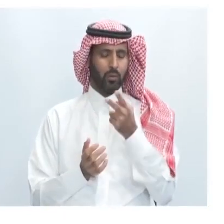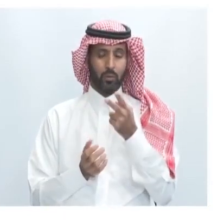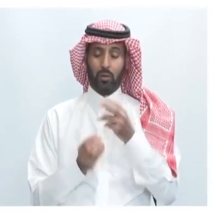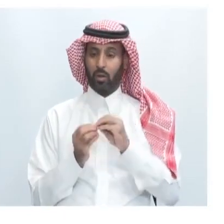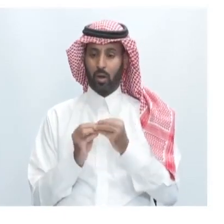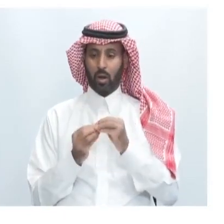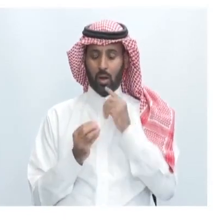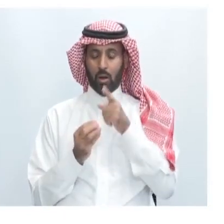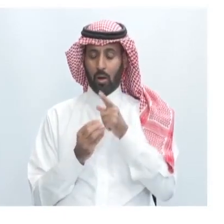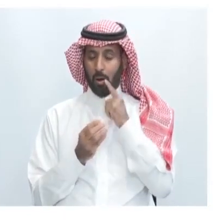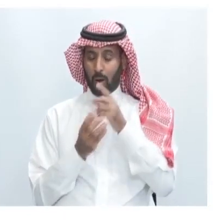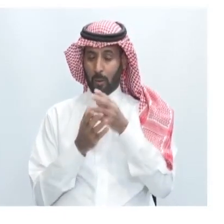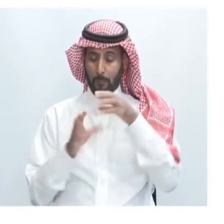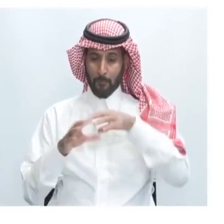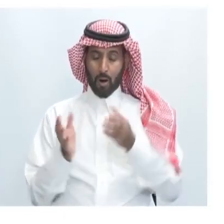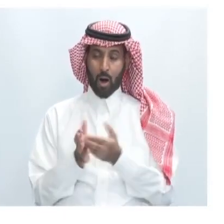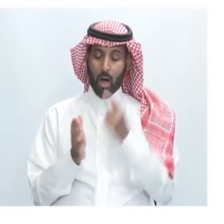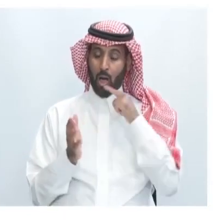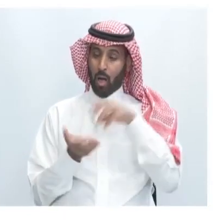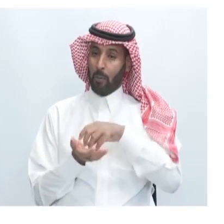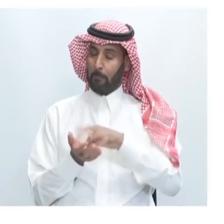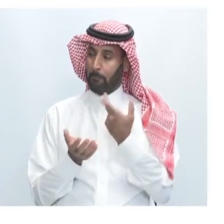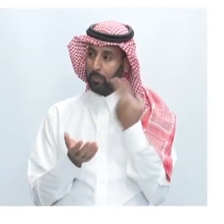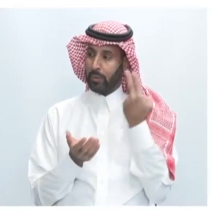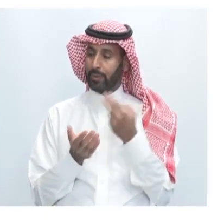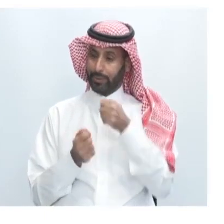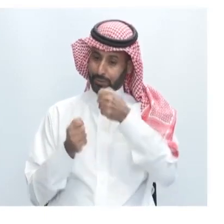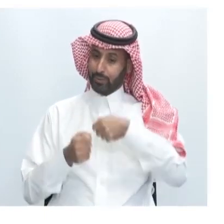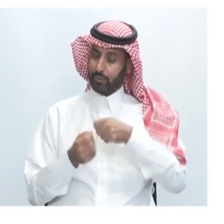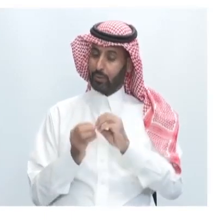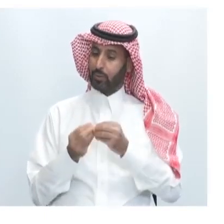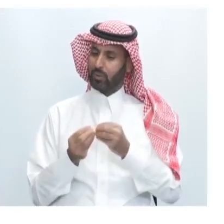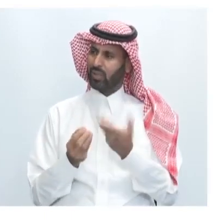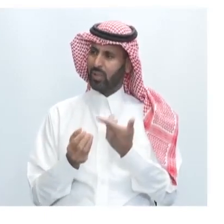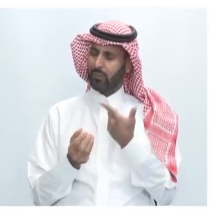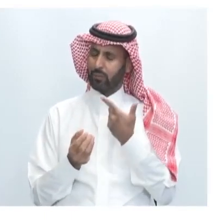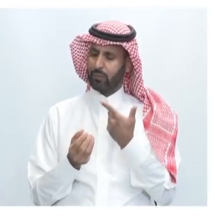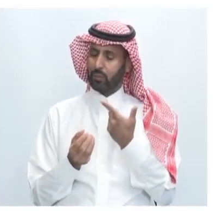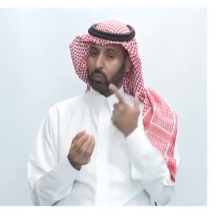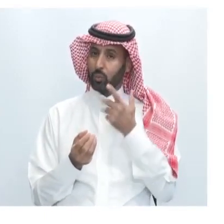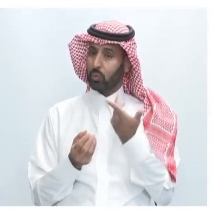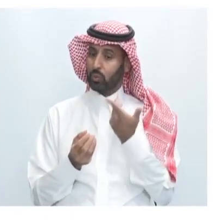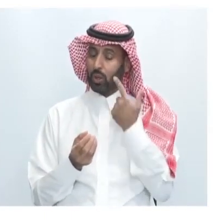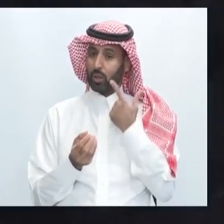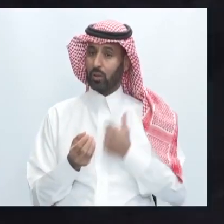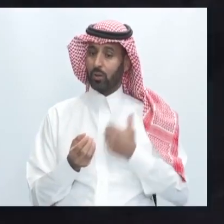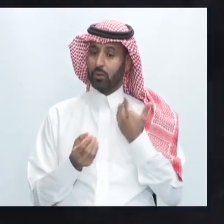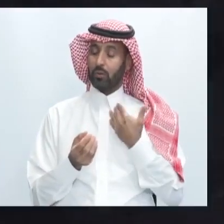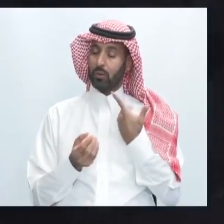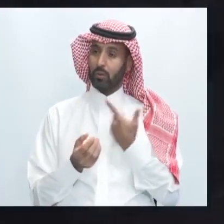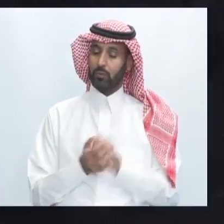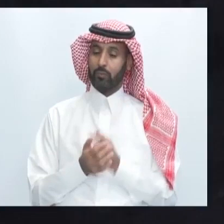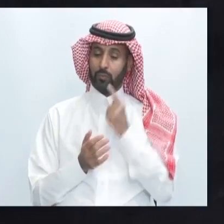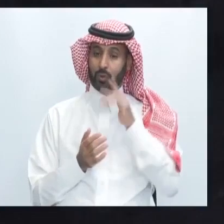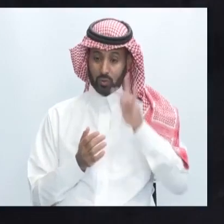what color is the room you are in now? How does the color make you feel? So you're sitting